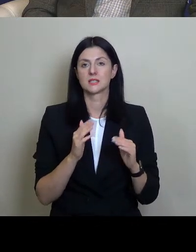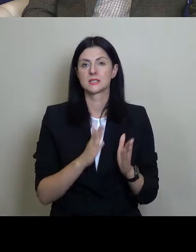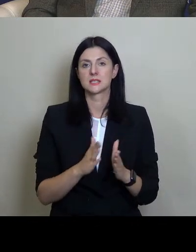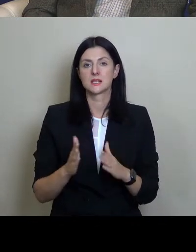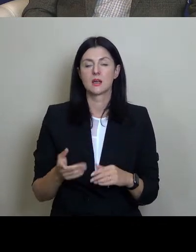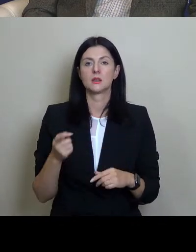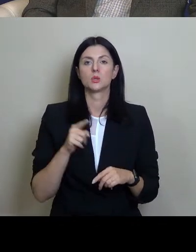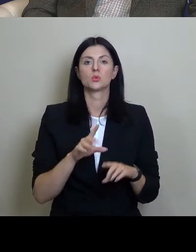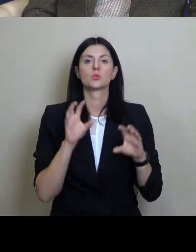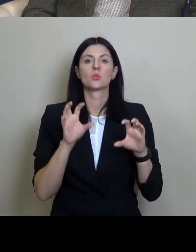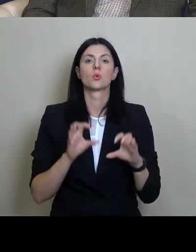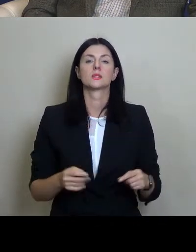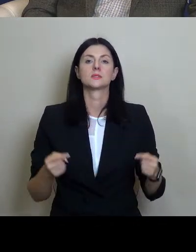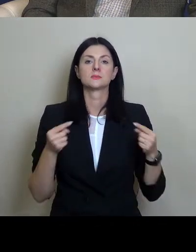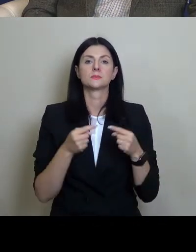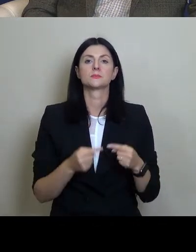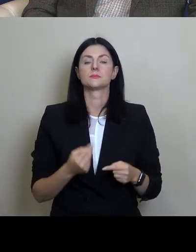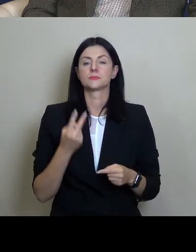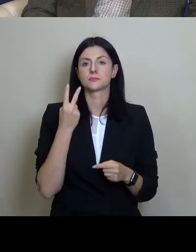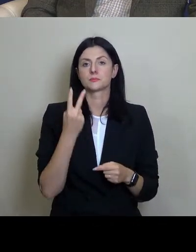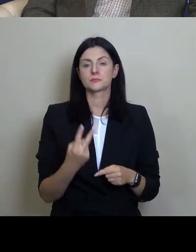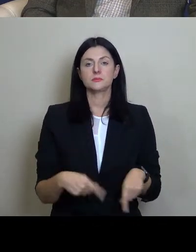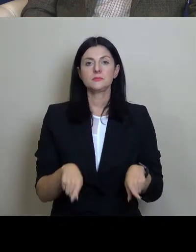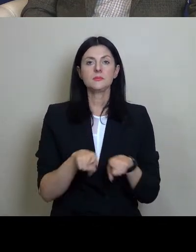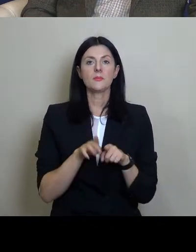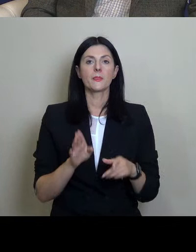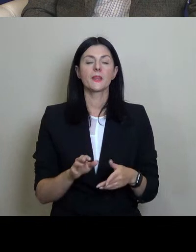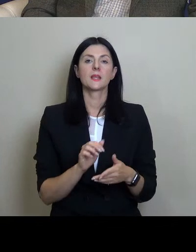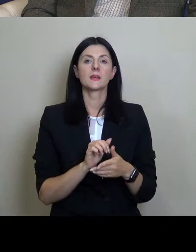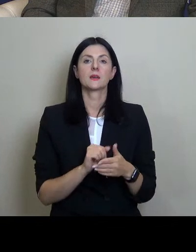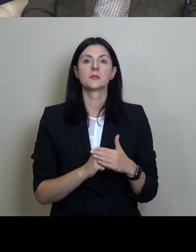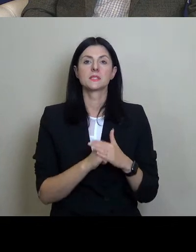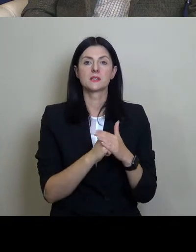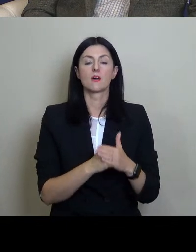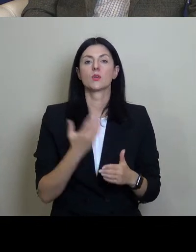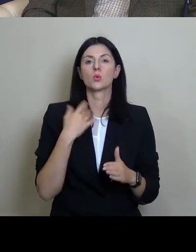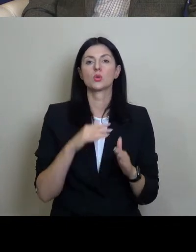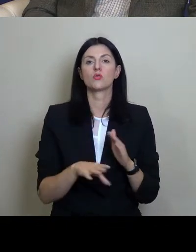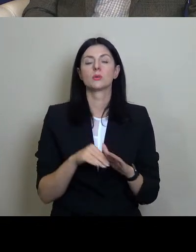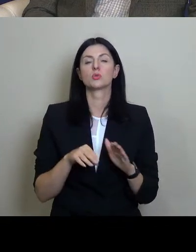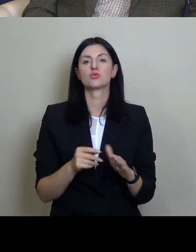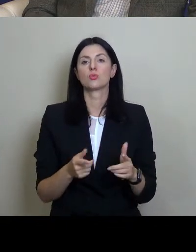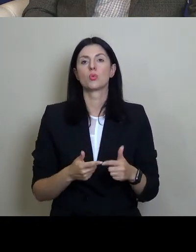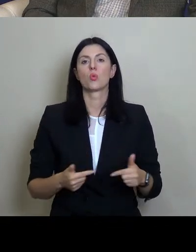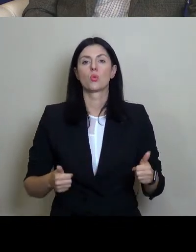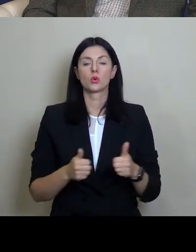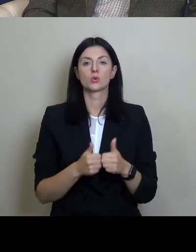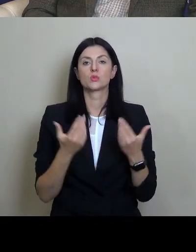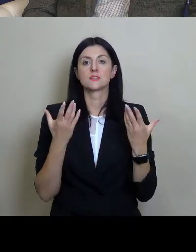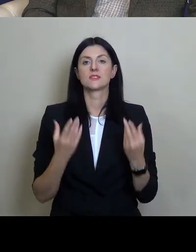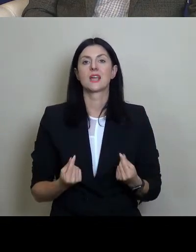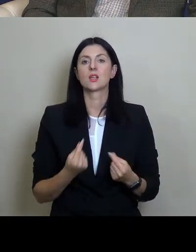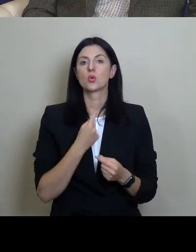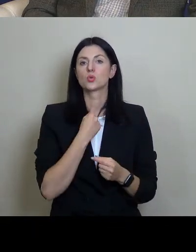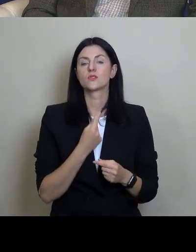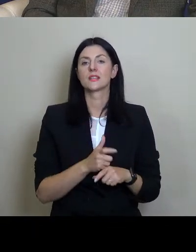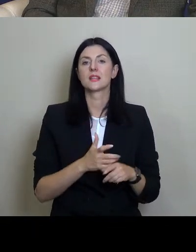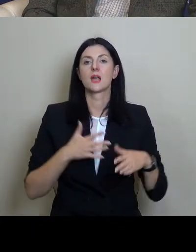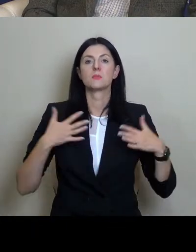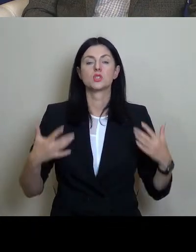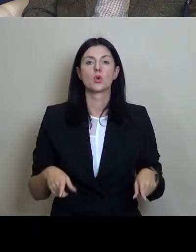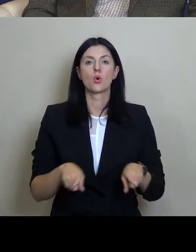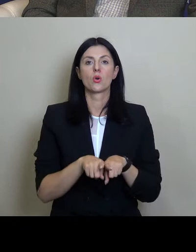about thereof during at the proportional system, there are two grounds in the code. In the